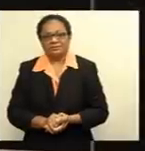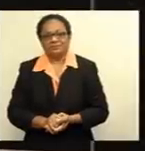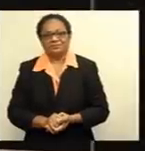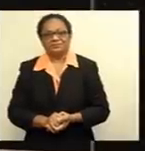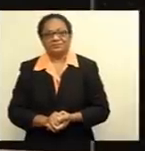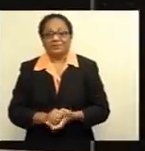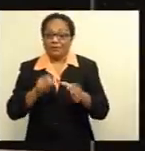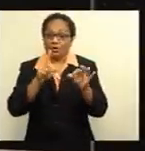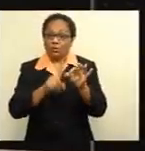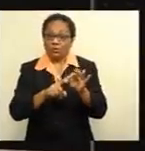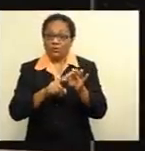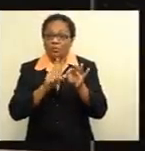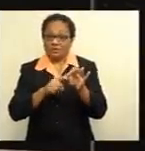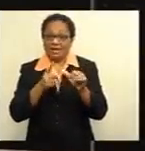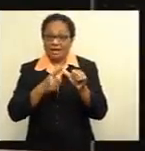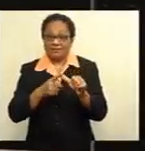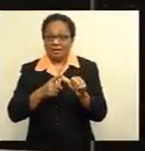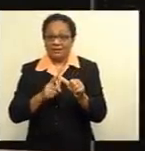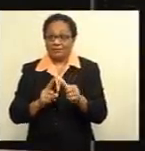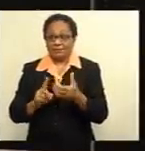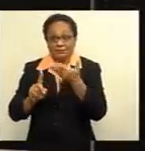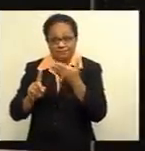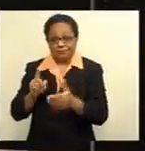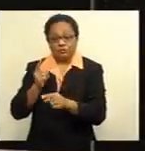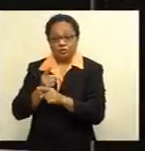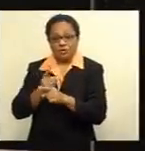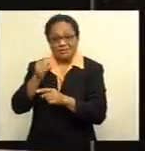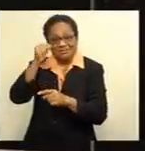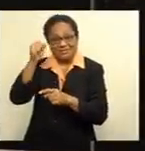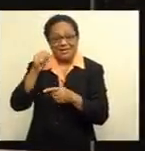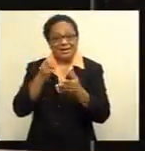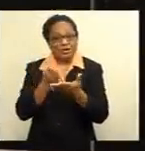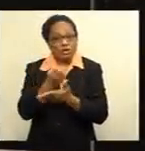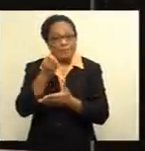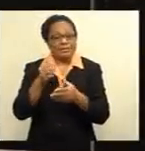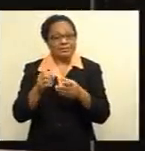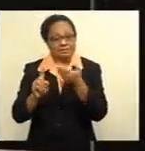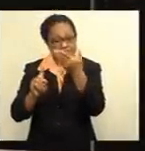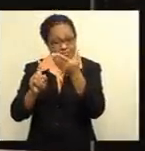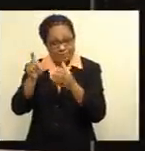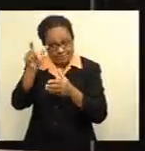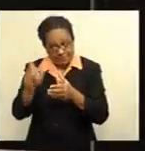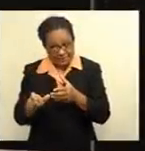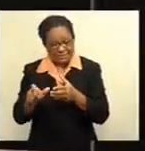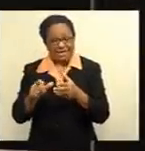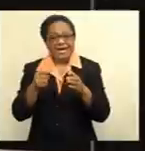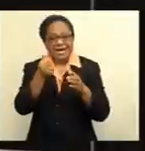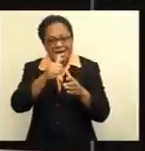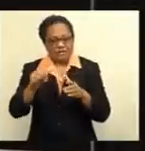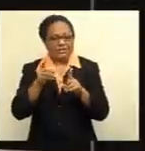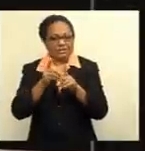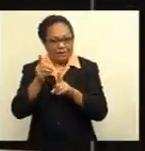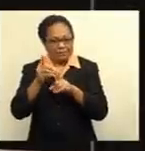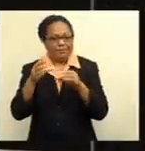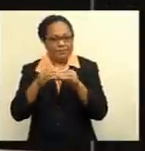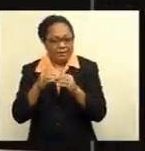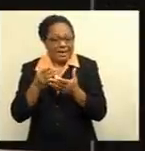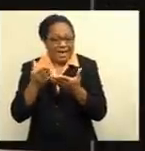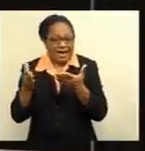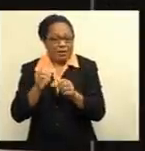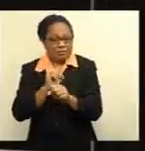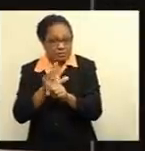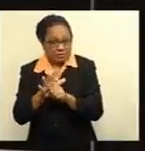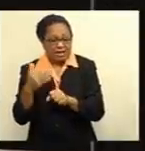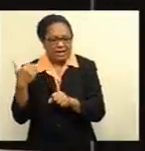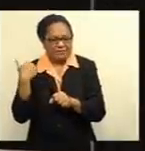In Q&A tonight, Ritika Pratap speaks with a senior economics officer at the Asian Development Bank on how COVID-19 has